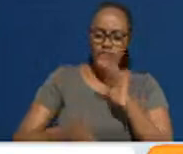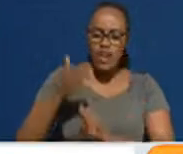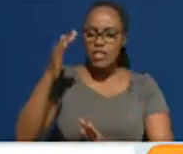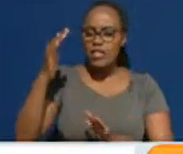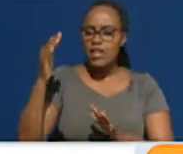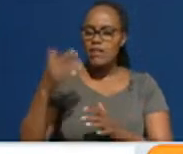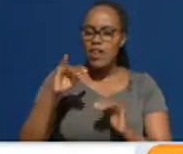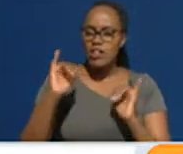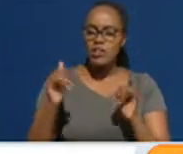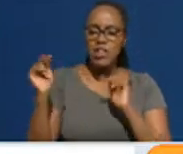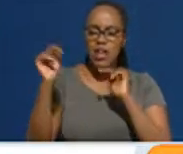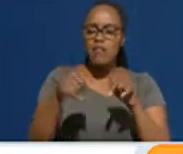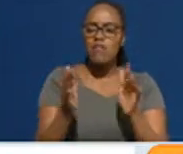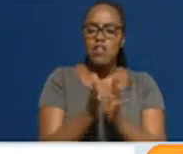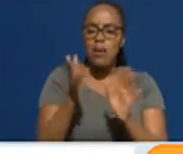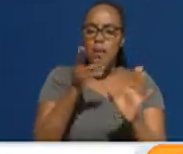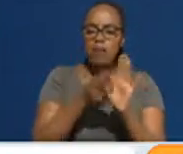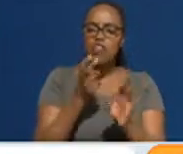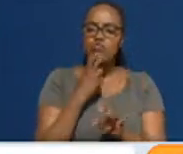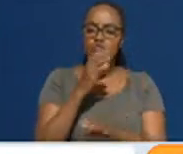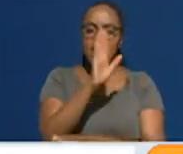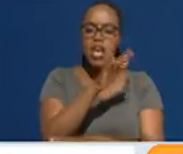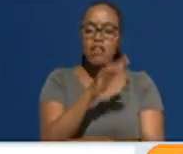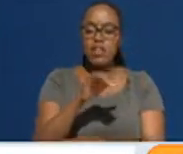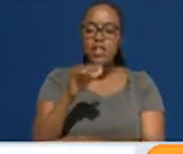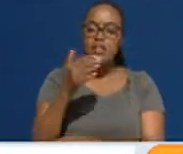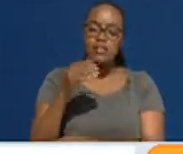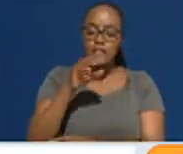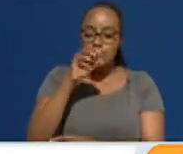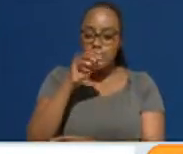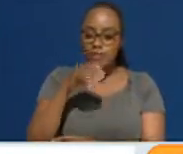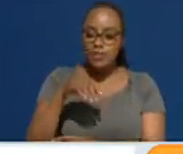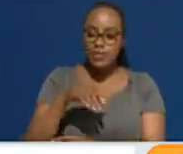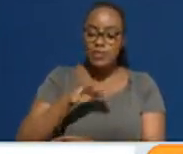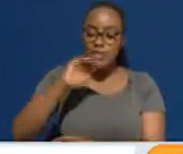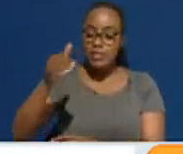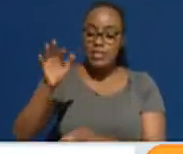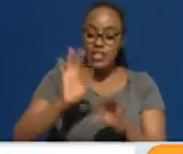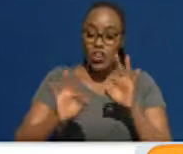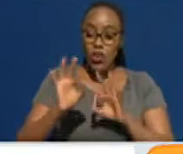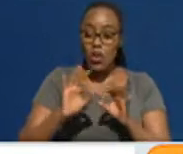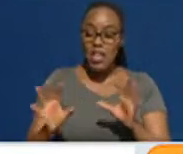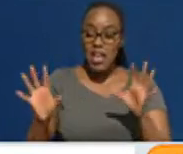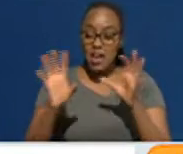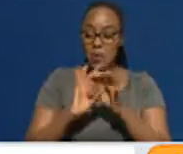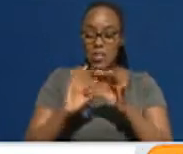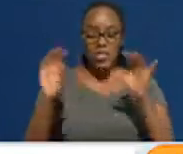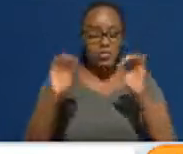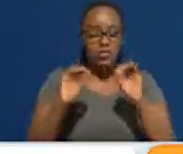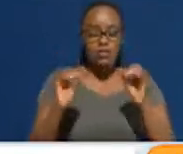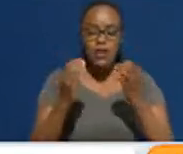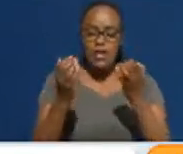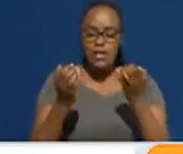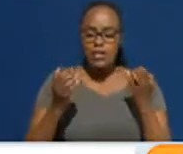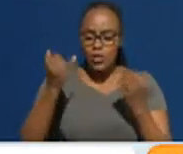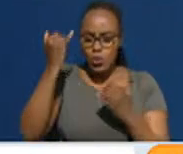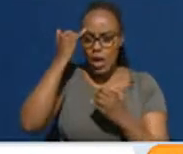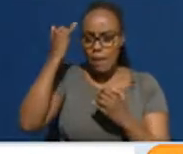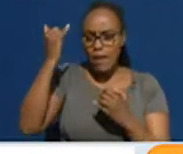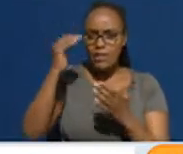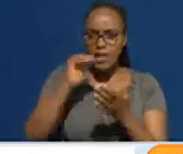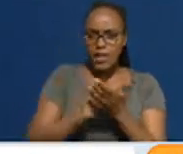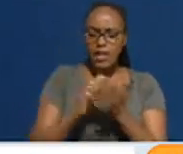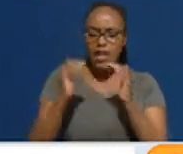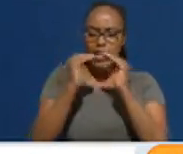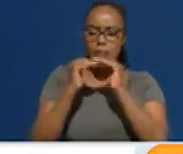telling people, come for public participation Tuesday afternoon at City Hall. So they're not disconnecting. So there's need to reimagine our democracy.